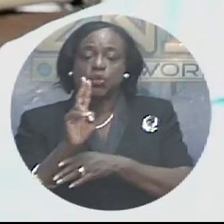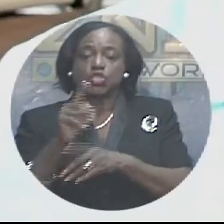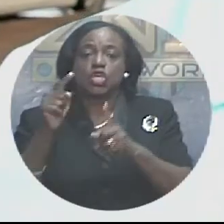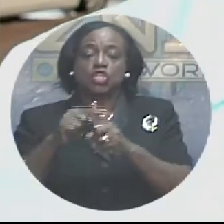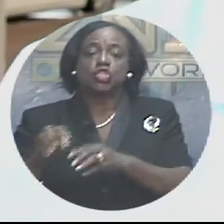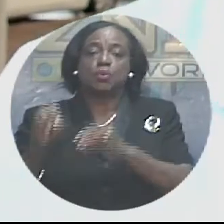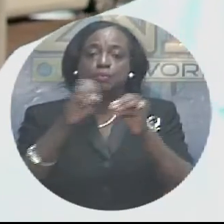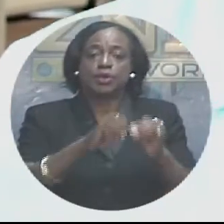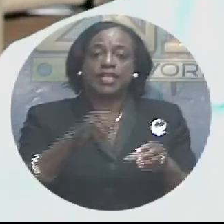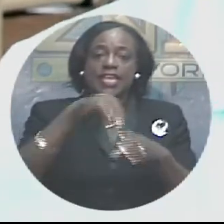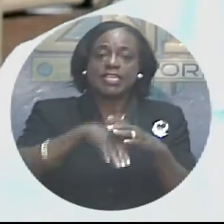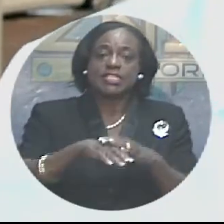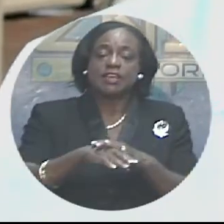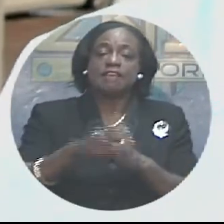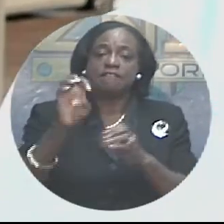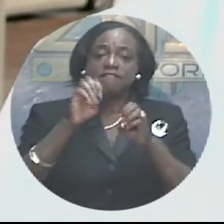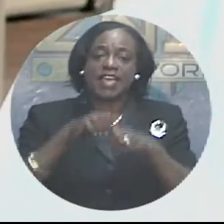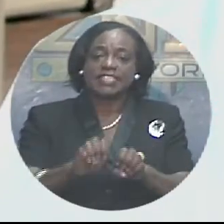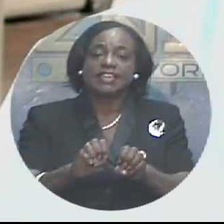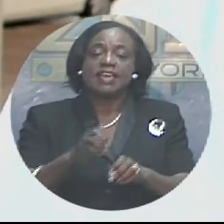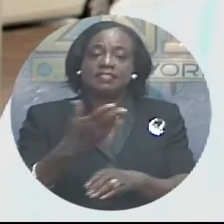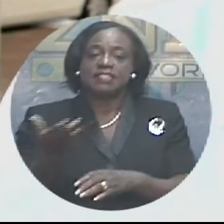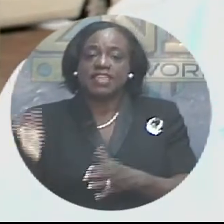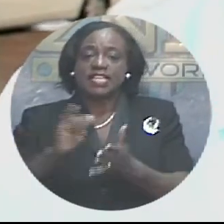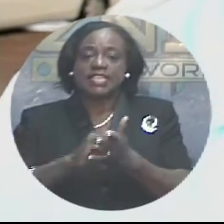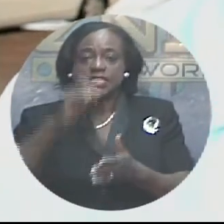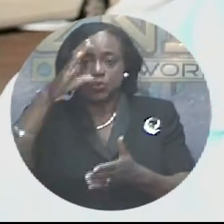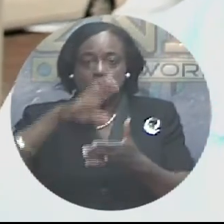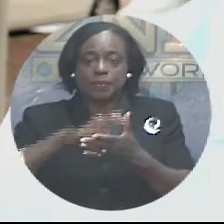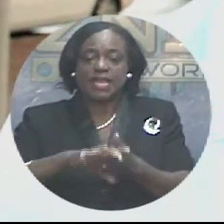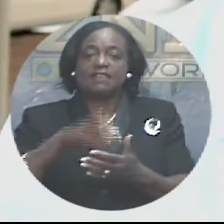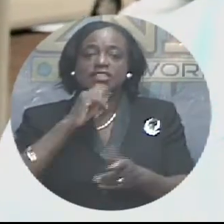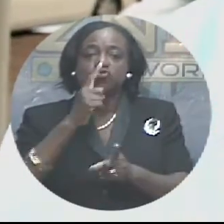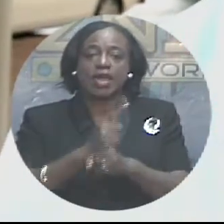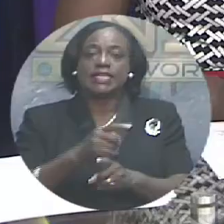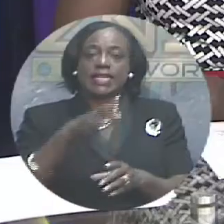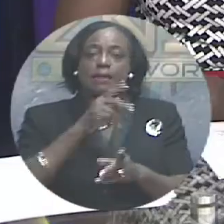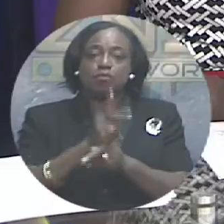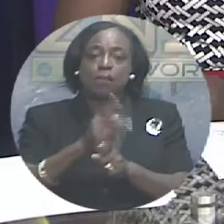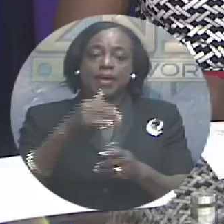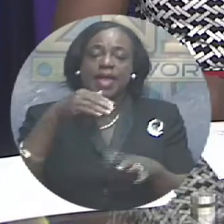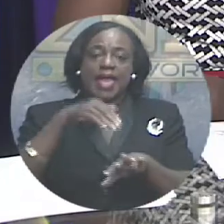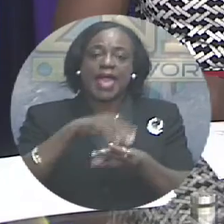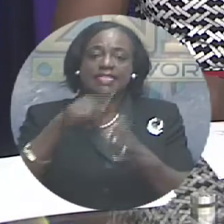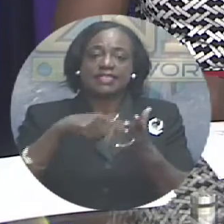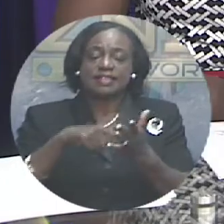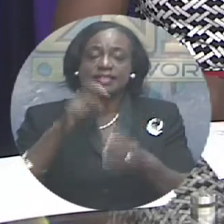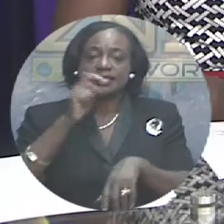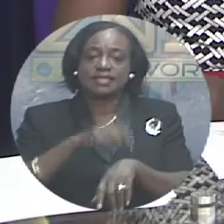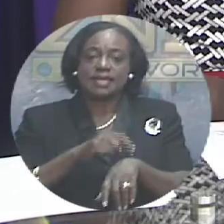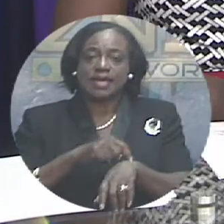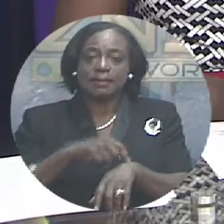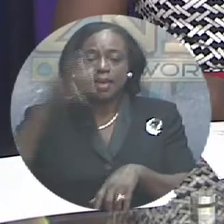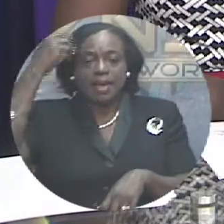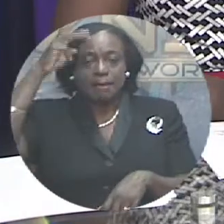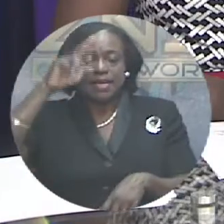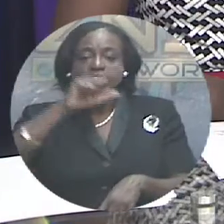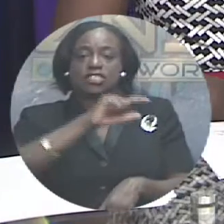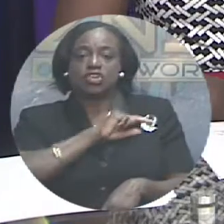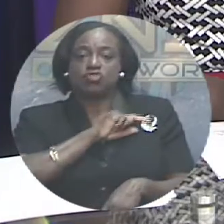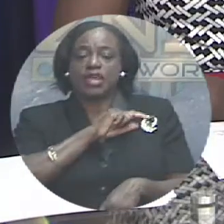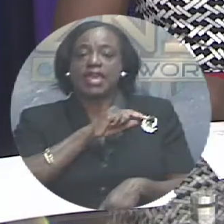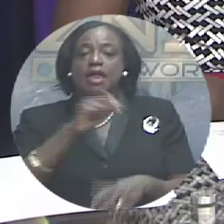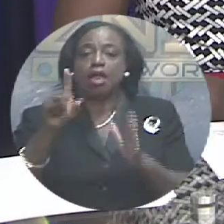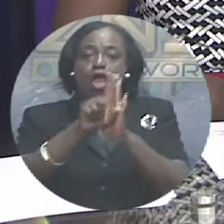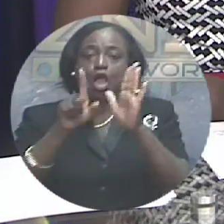those things which we believe are correct and proper at this time. Minister Gray, an attorney by profession, says